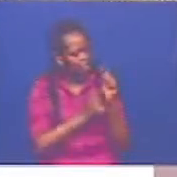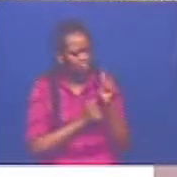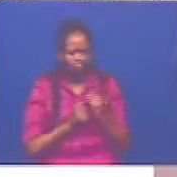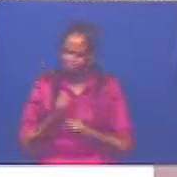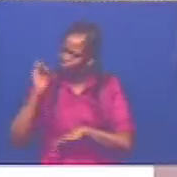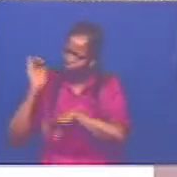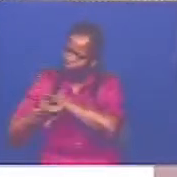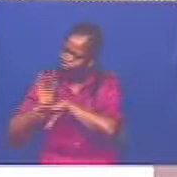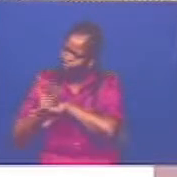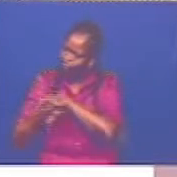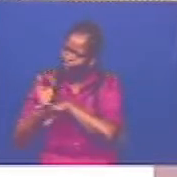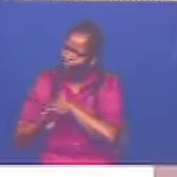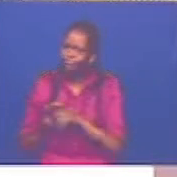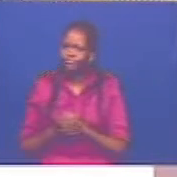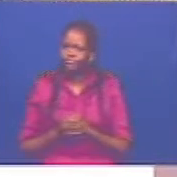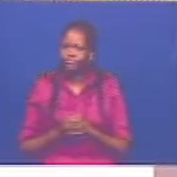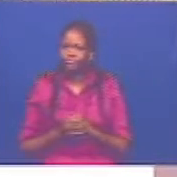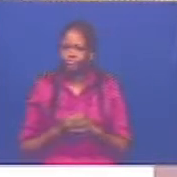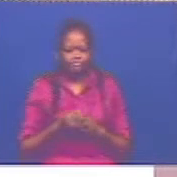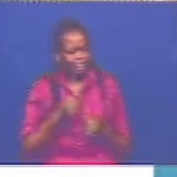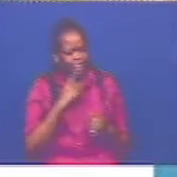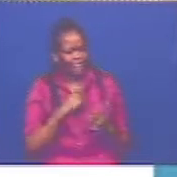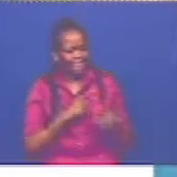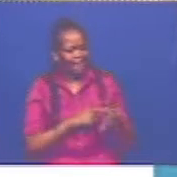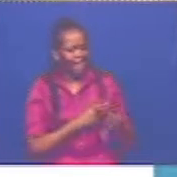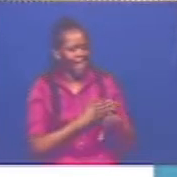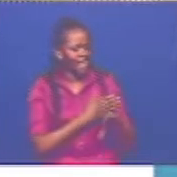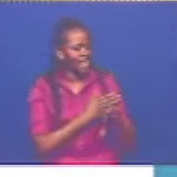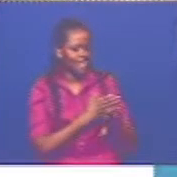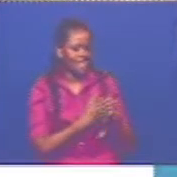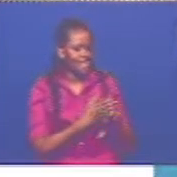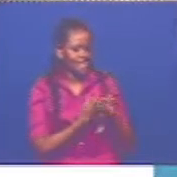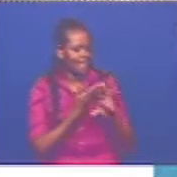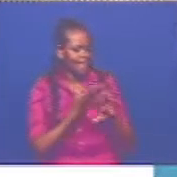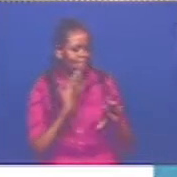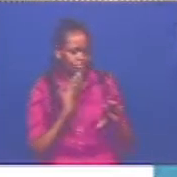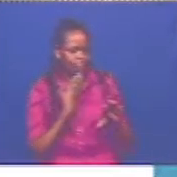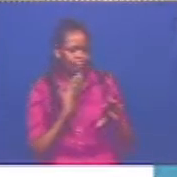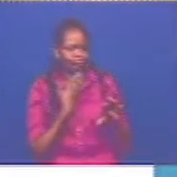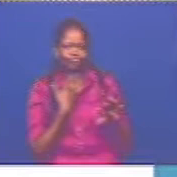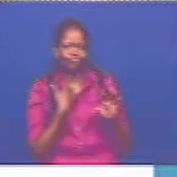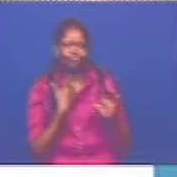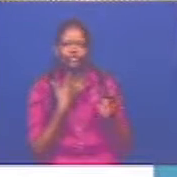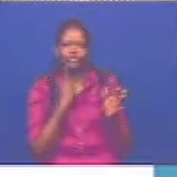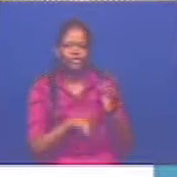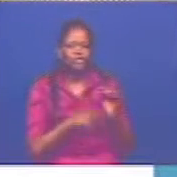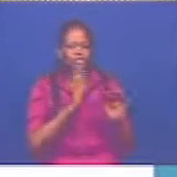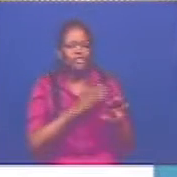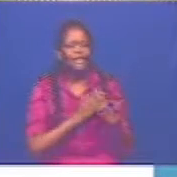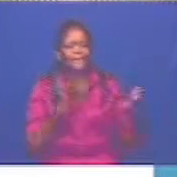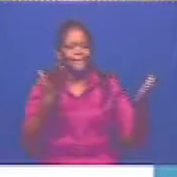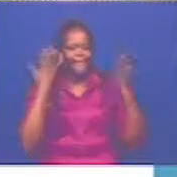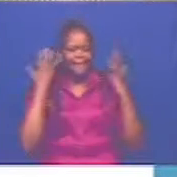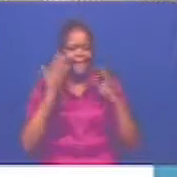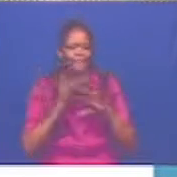Now, we're just about to, my producer tells me we're quickly running out of time. Mm-hmm. But before we go, we would need you guys to do Milele. But just